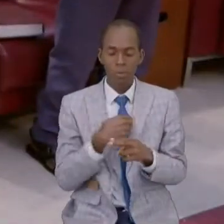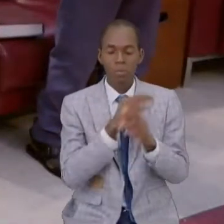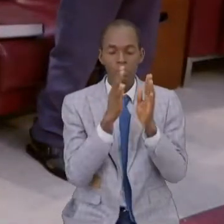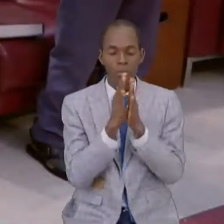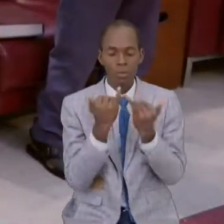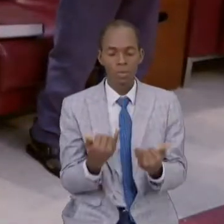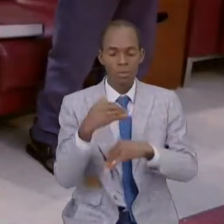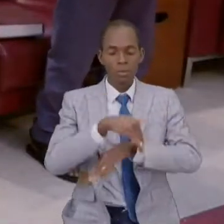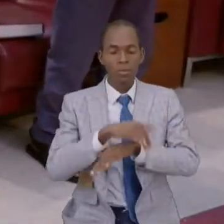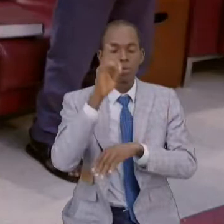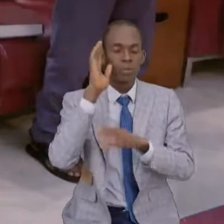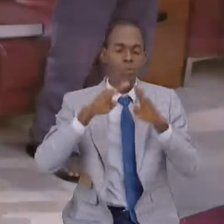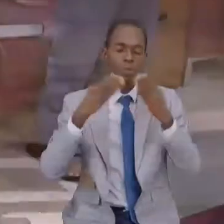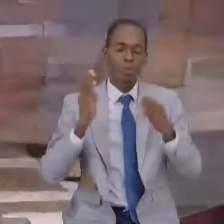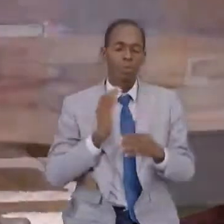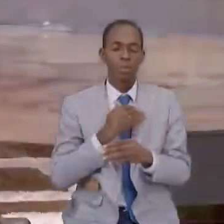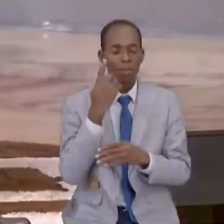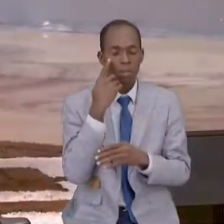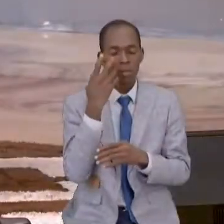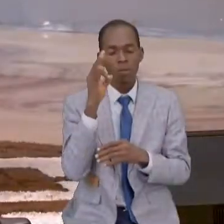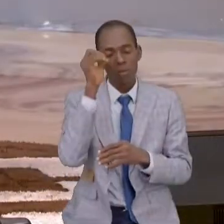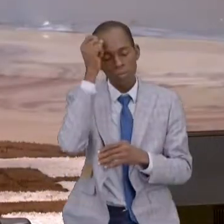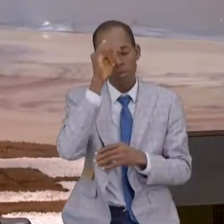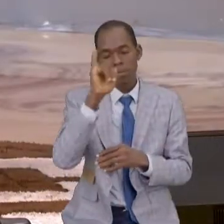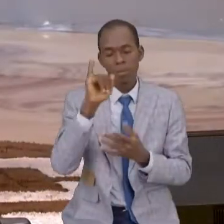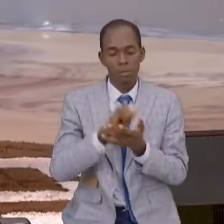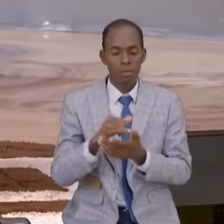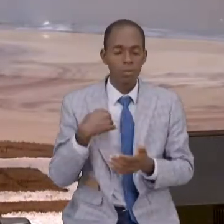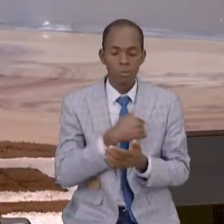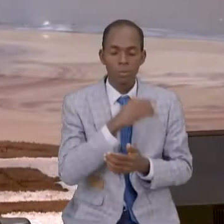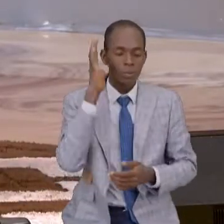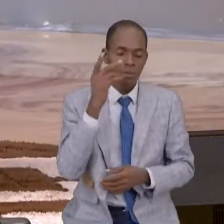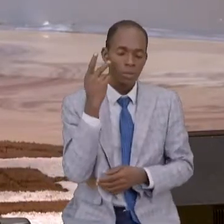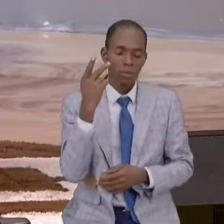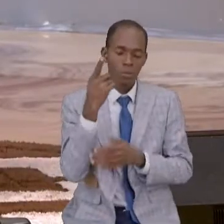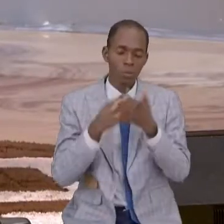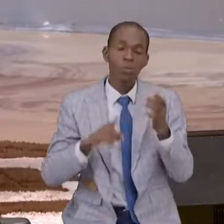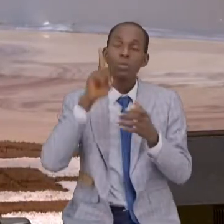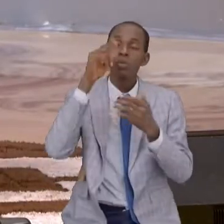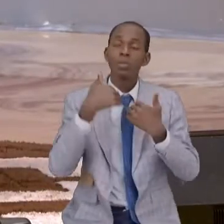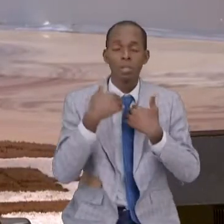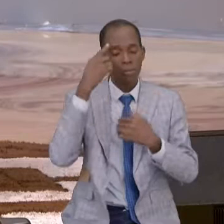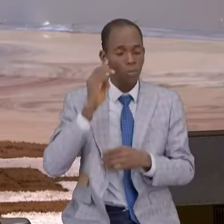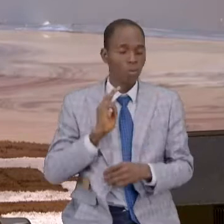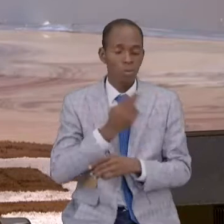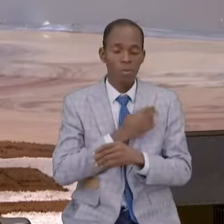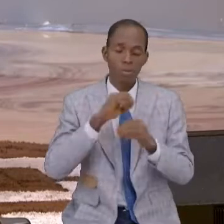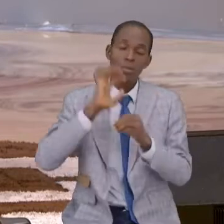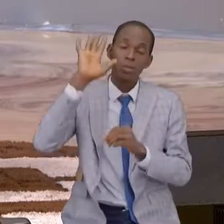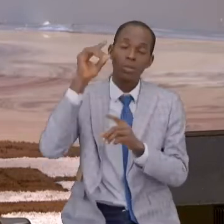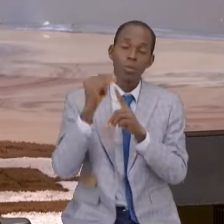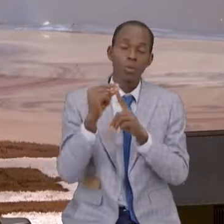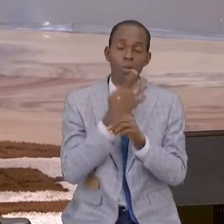tonight you open our eyes of understanding so that we'll see what you have for us in your word, and your word